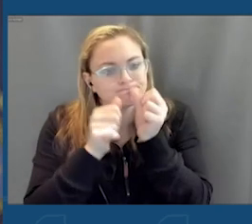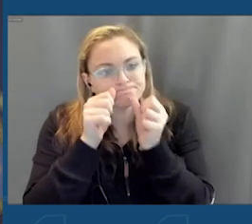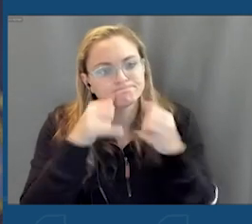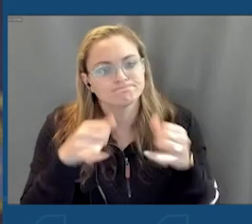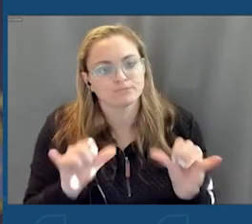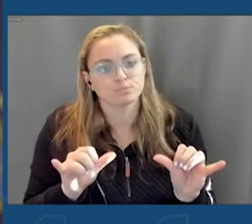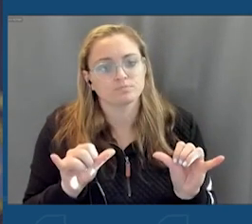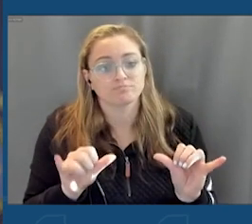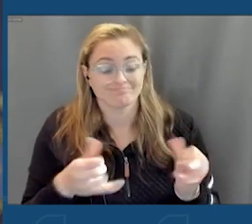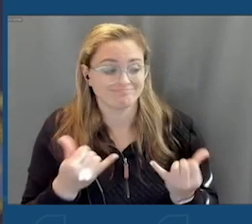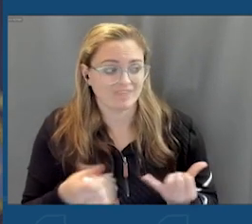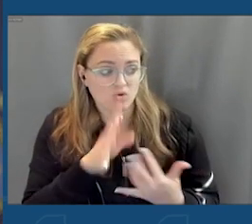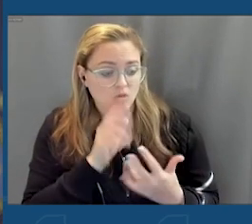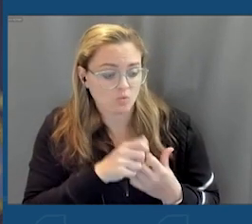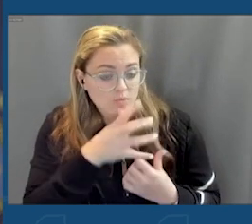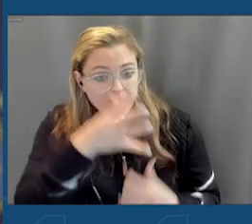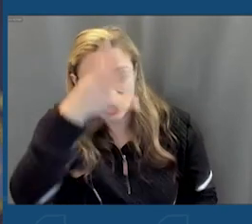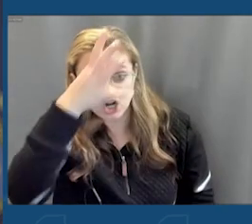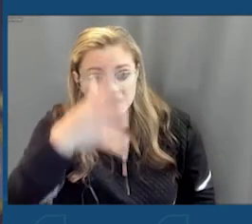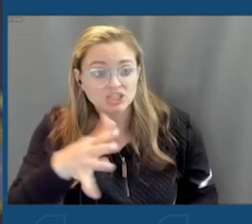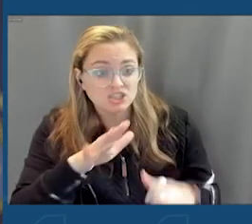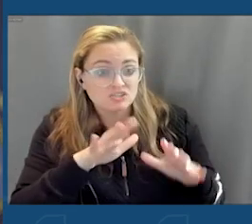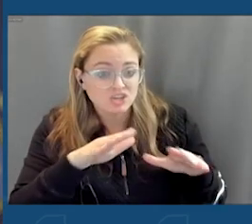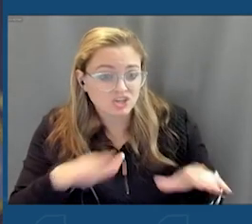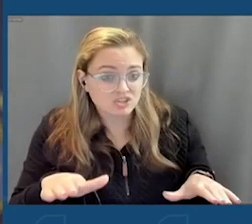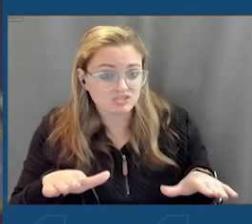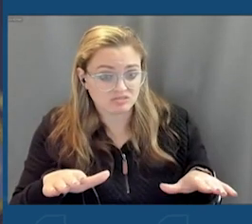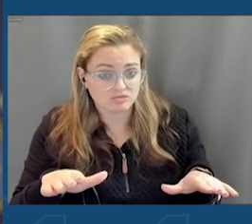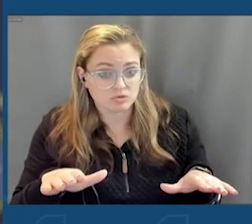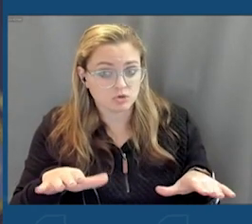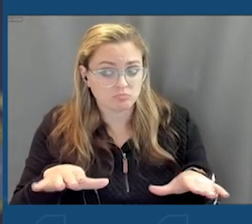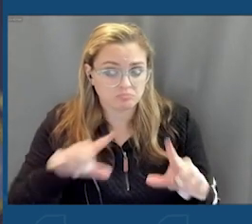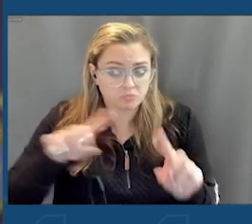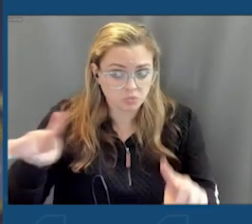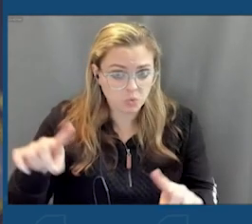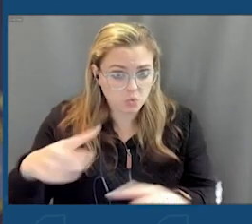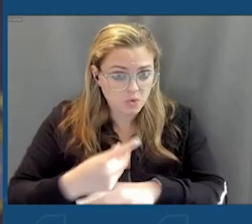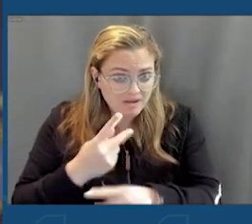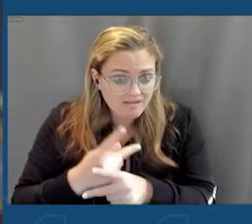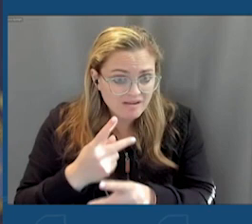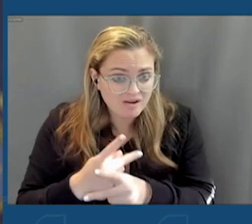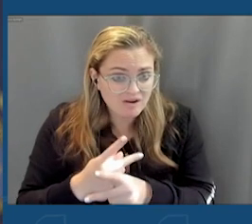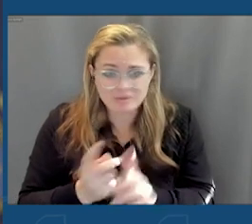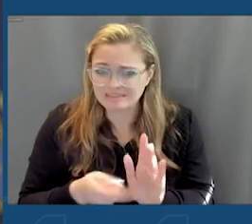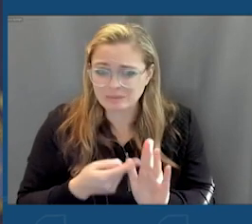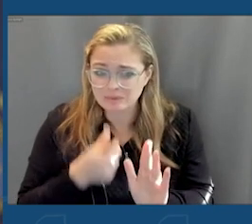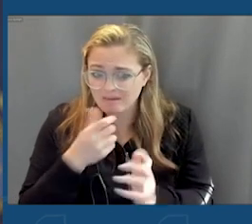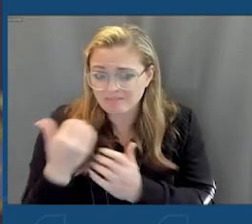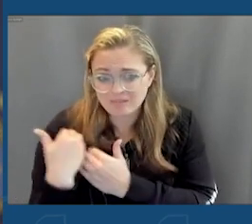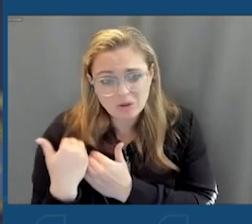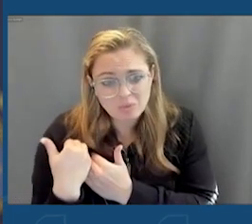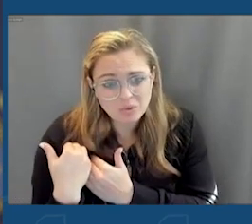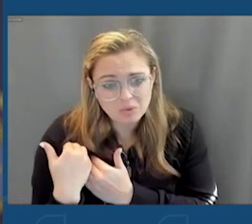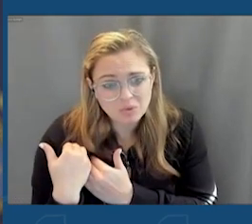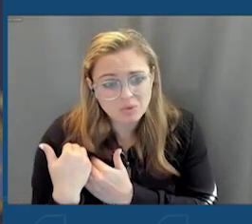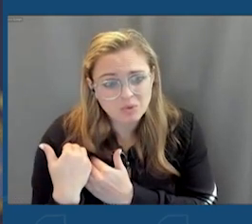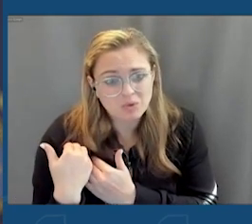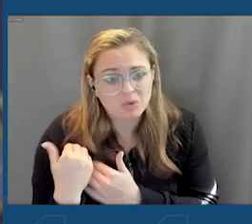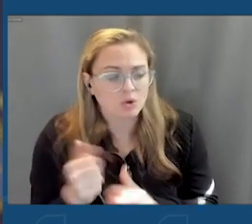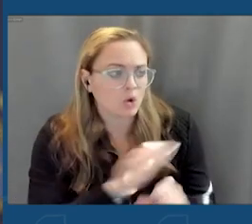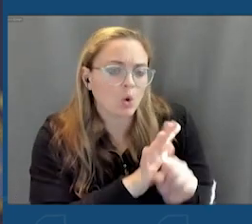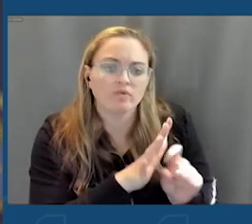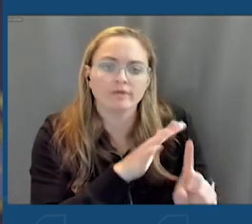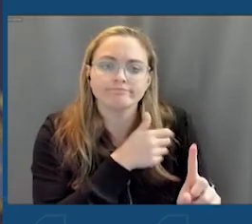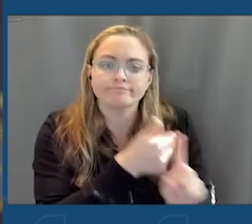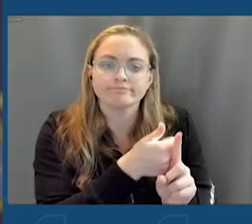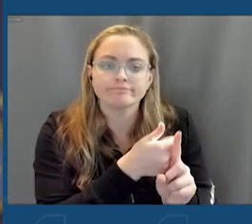even today I talk to parents whose kids are in childcare, but it's often not even that reliable because a case of COVID, the